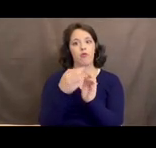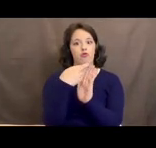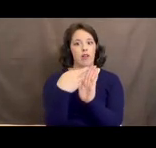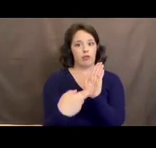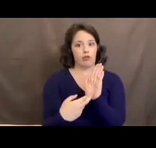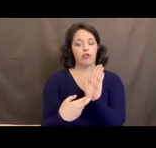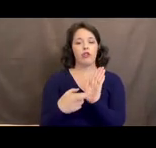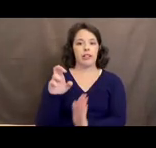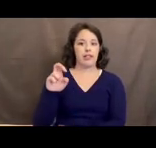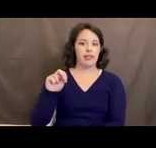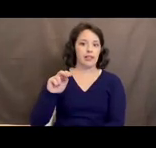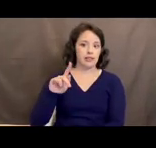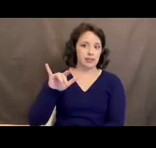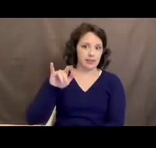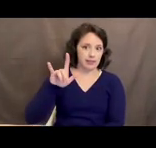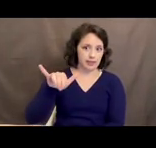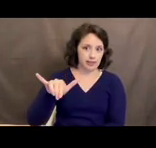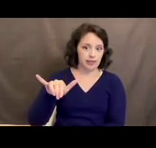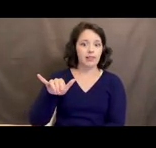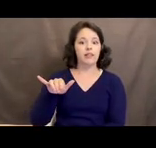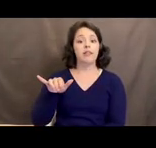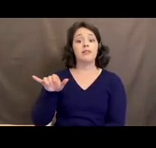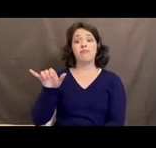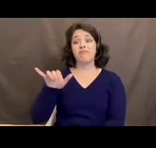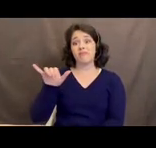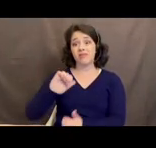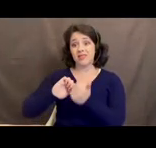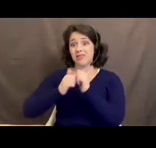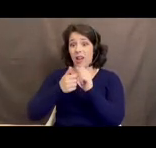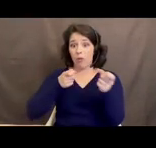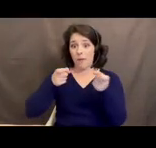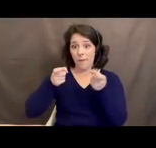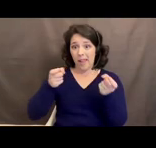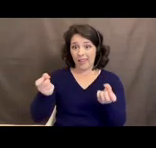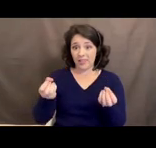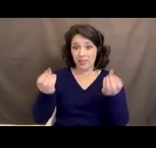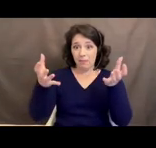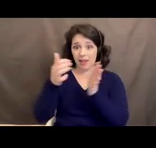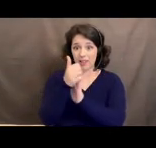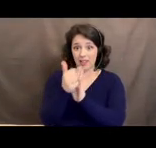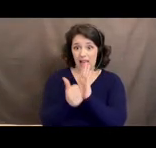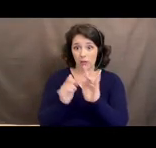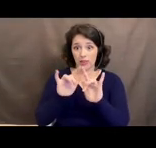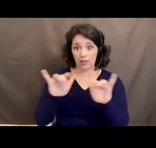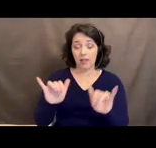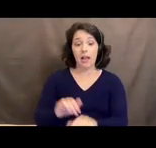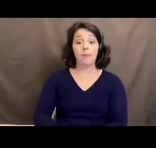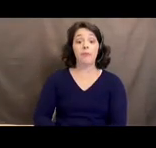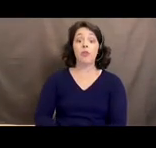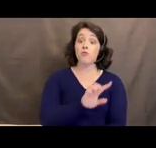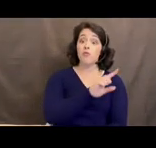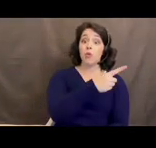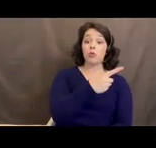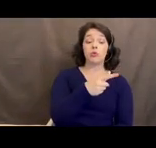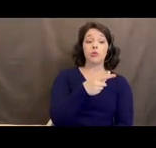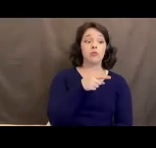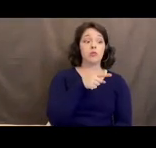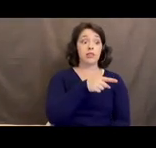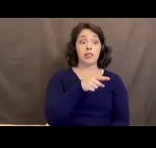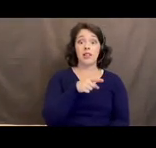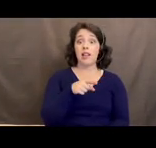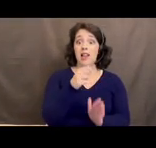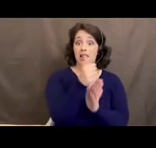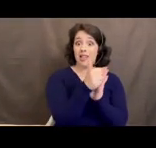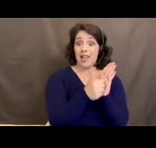to manage multiple ABLE accounts. So the first one is who can own an account, right? So there really are